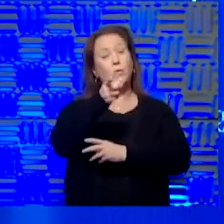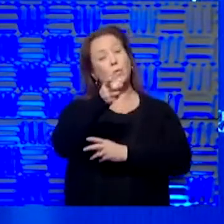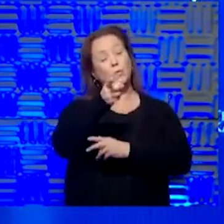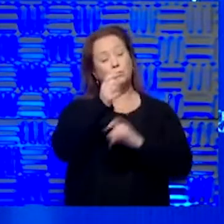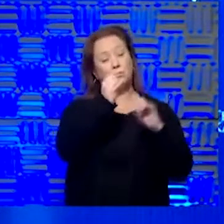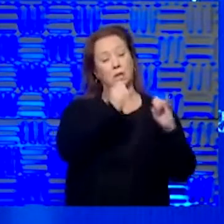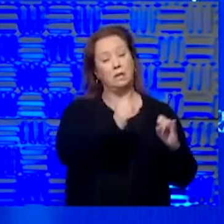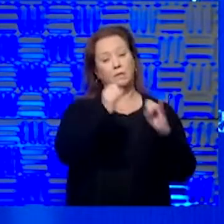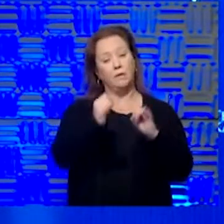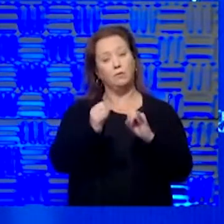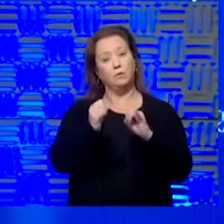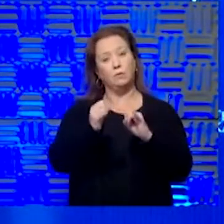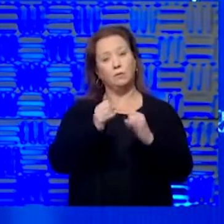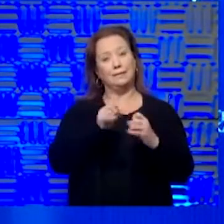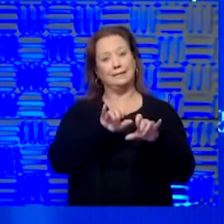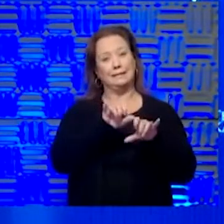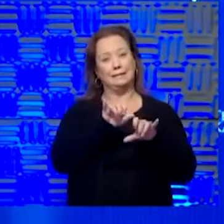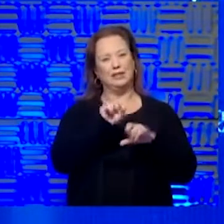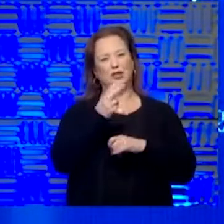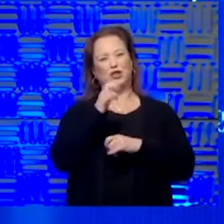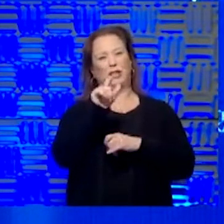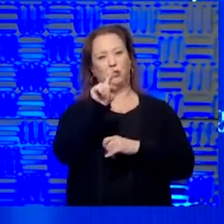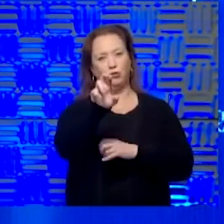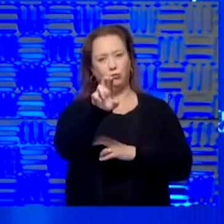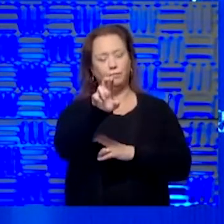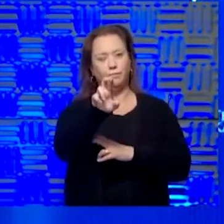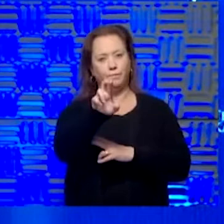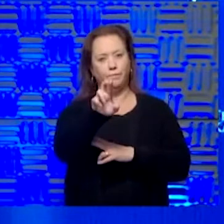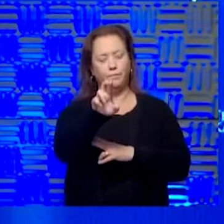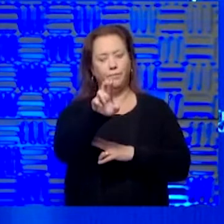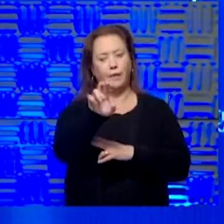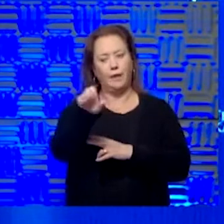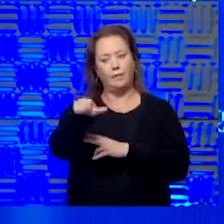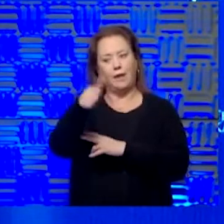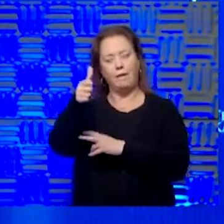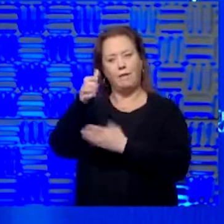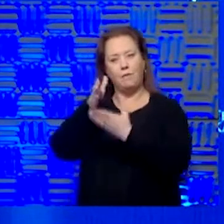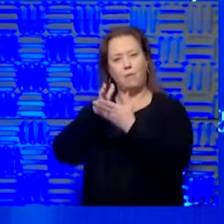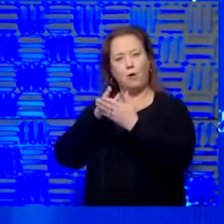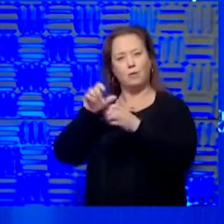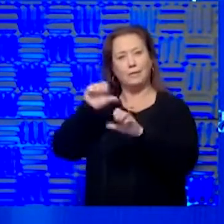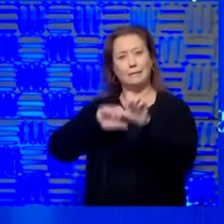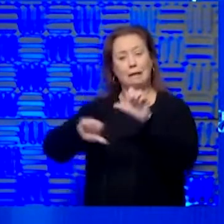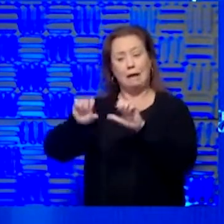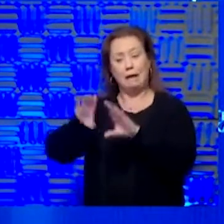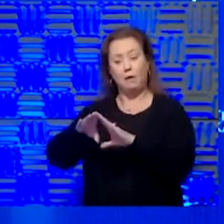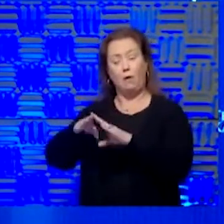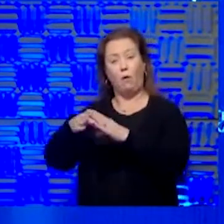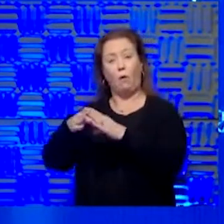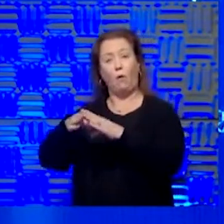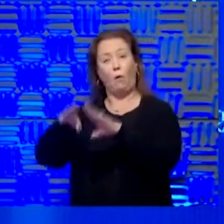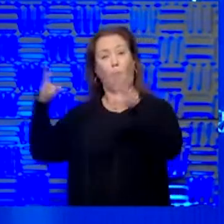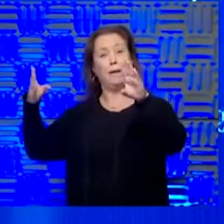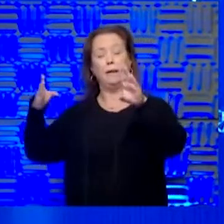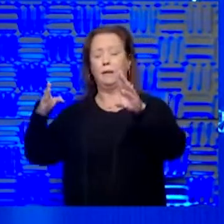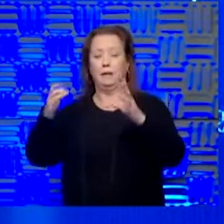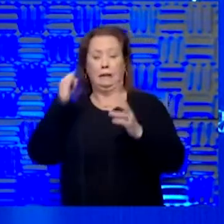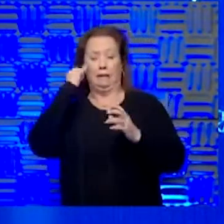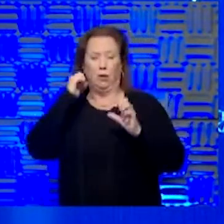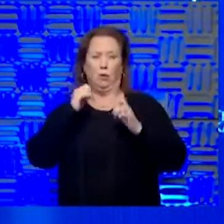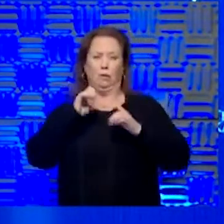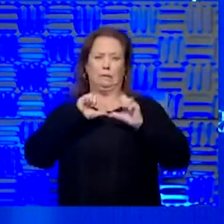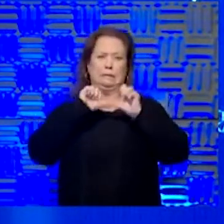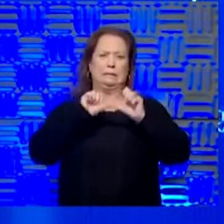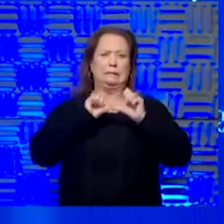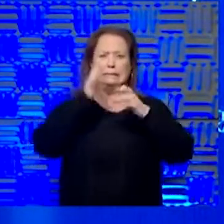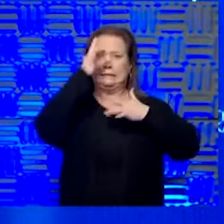individual to remain sheltered. Because that other parts of society may open doesn't mean if you have a significant chronic disease